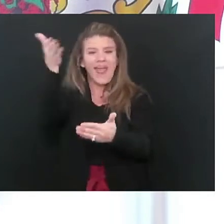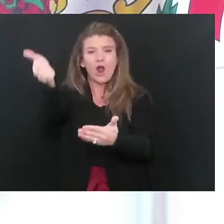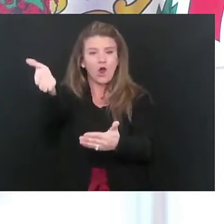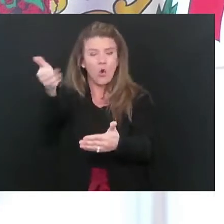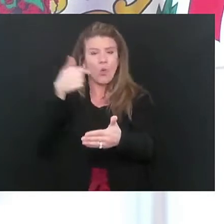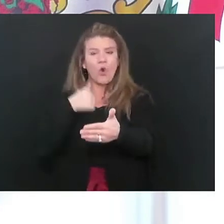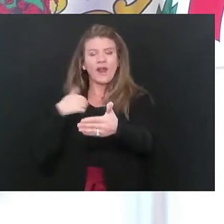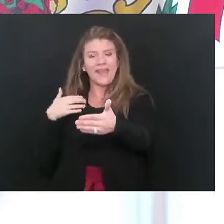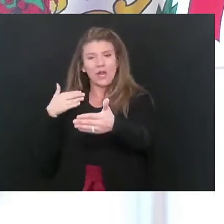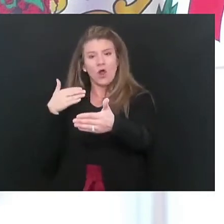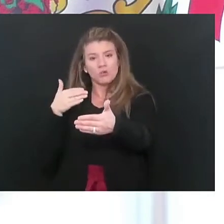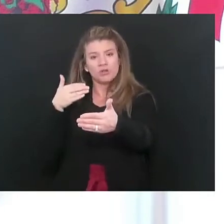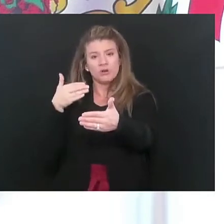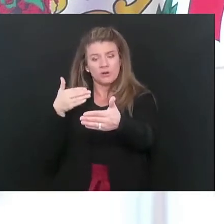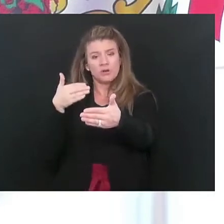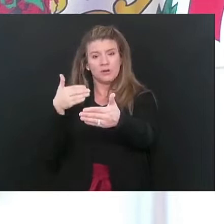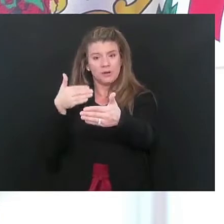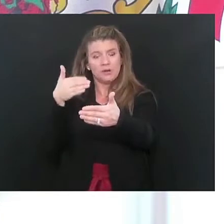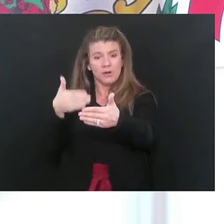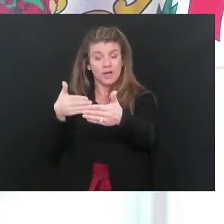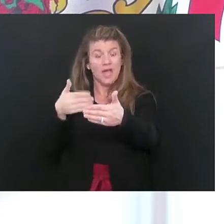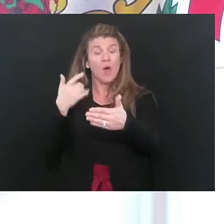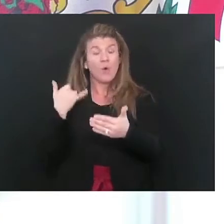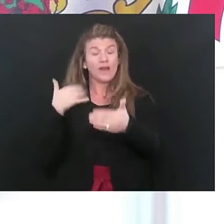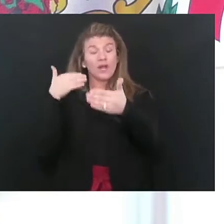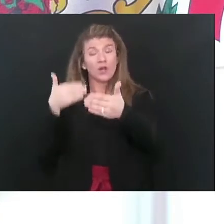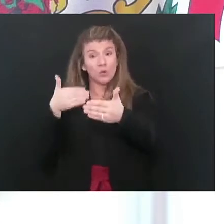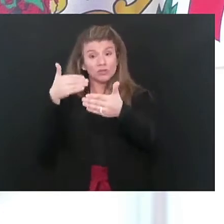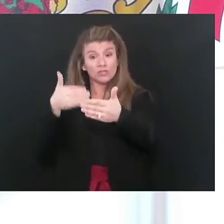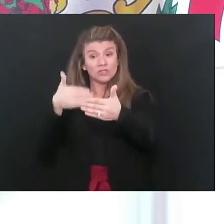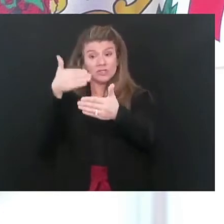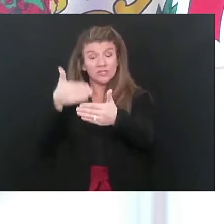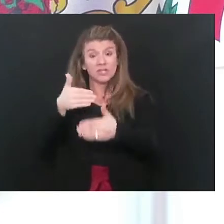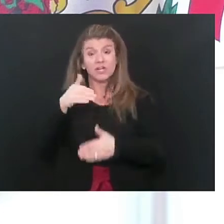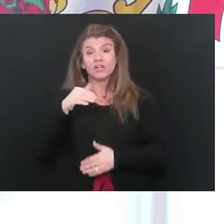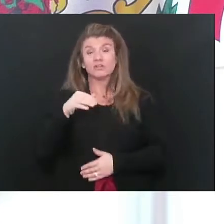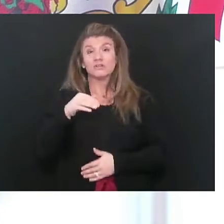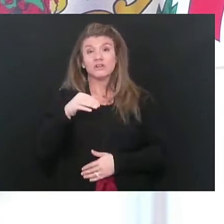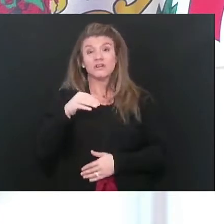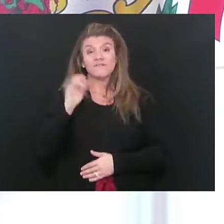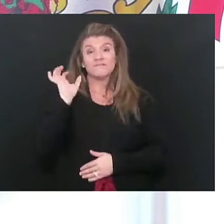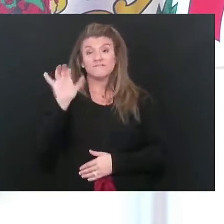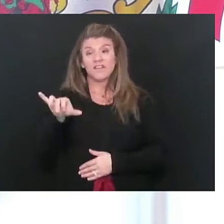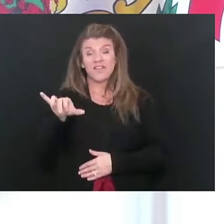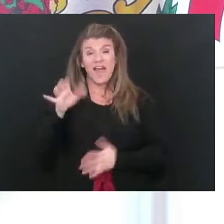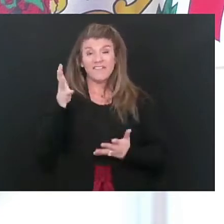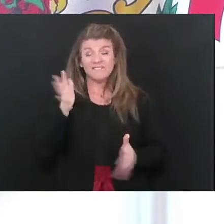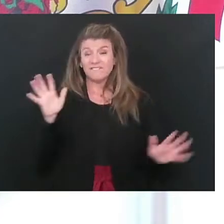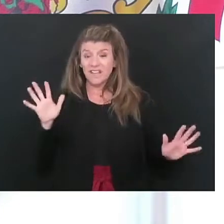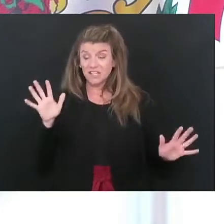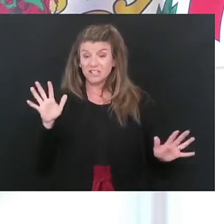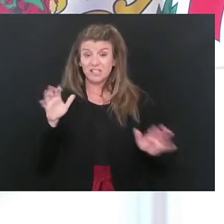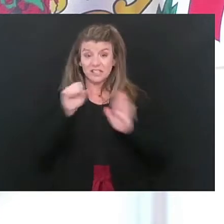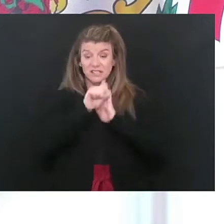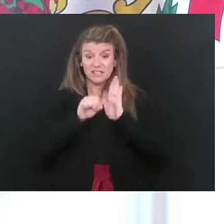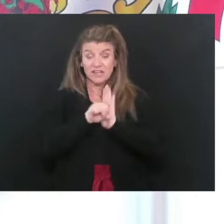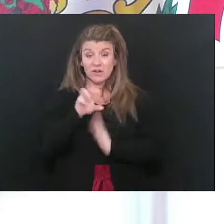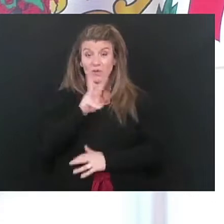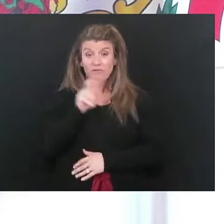we're getting close. We're getting close to have done in the state of West